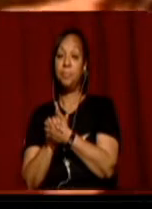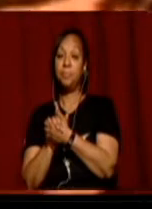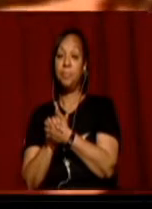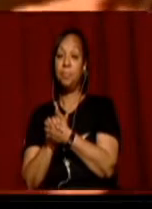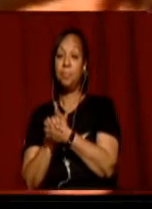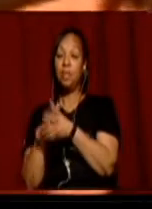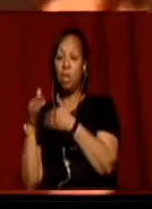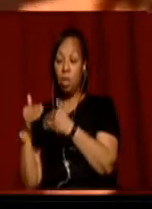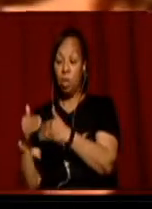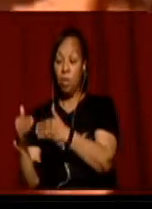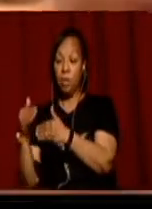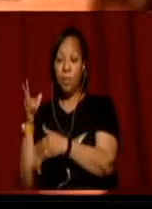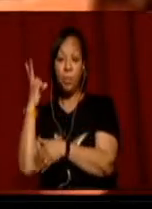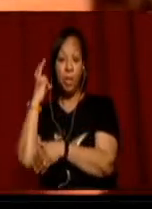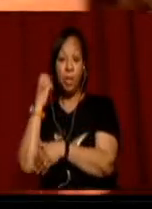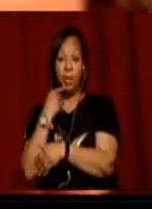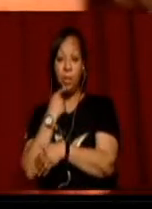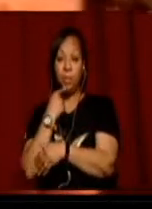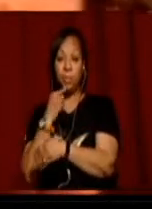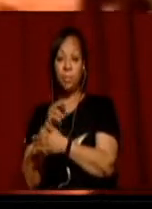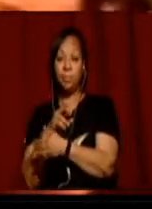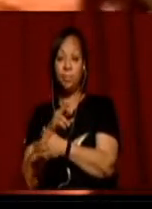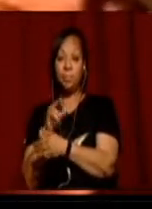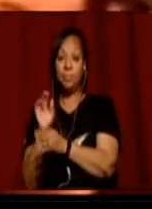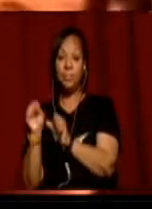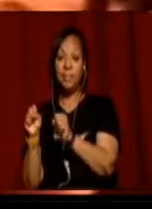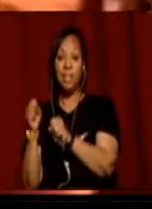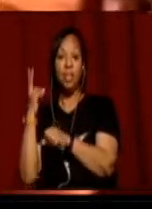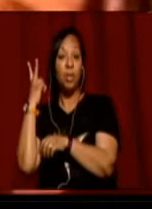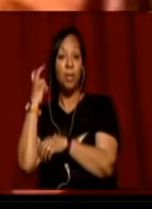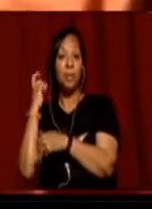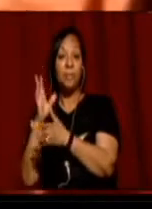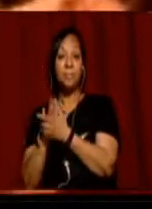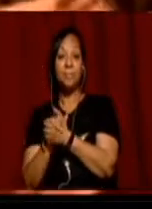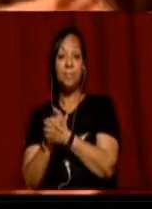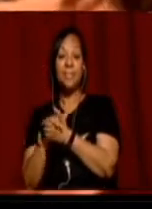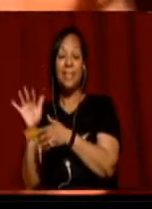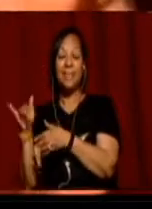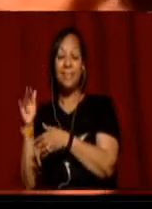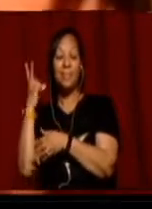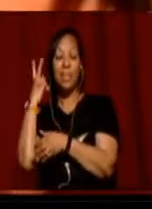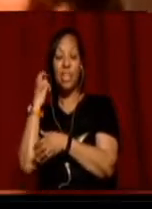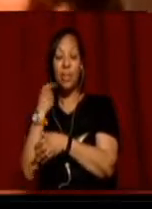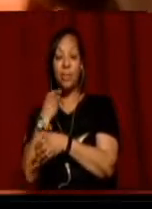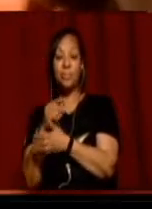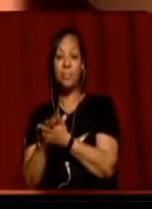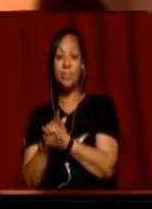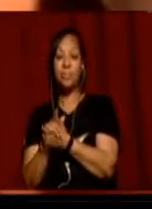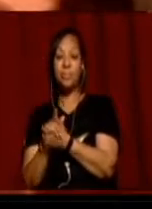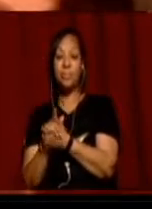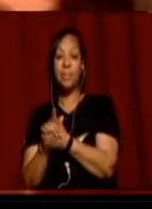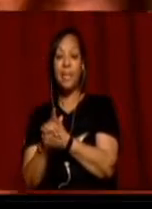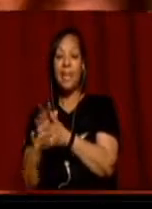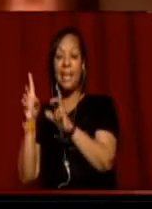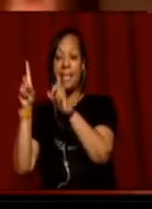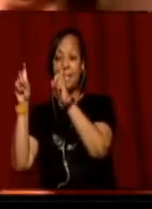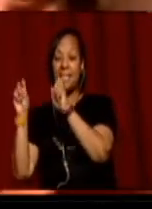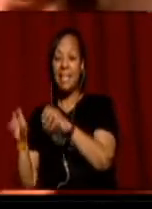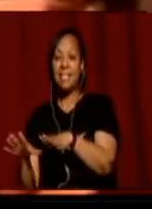Go ahead, Dr. Rubin. We got you. Can you hear me? Yes, All we can right, hear you. good. Thank you. Yes,